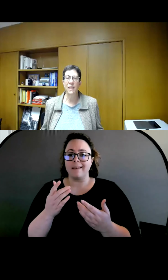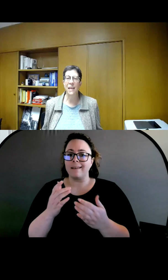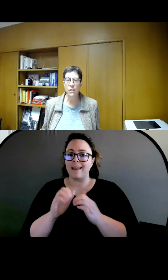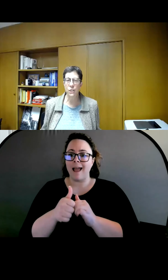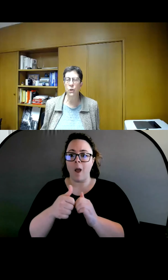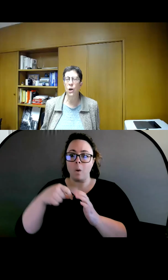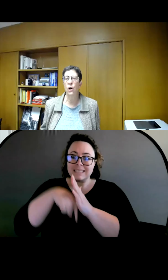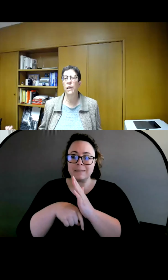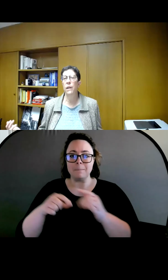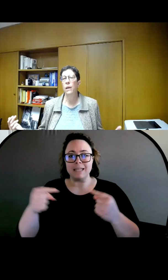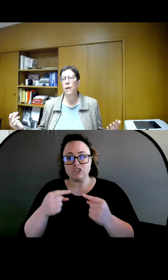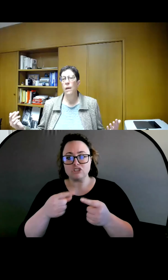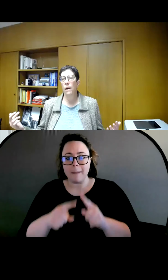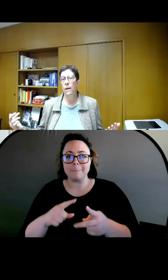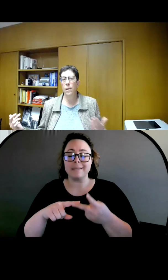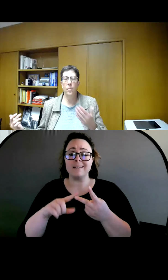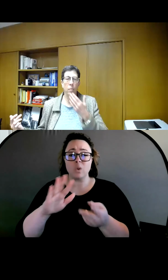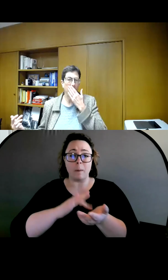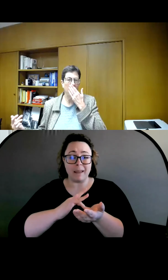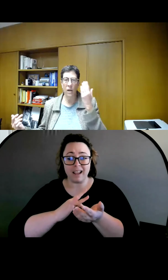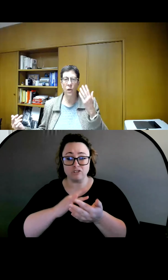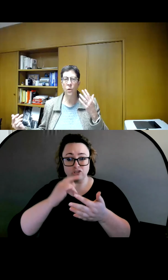other medications you're on,